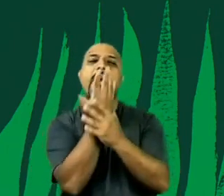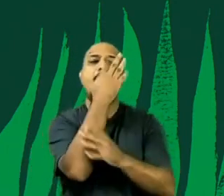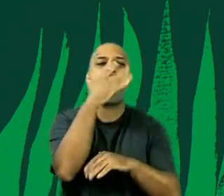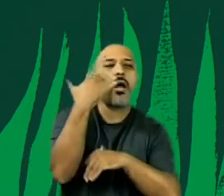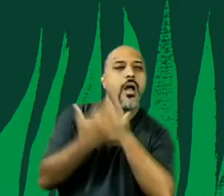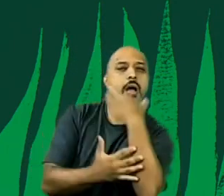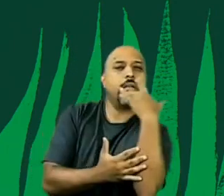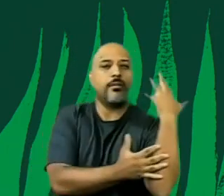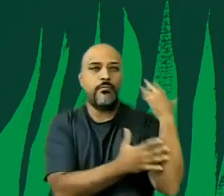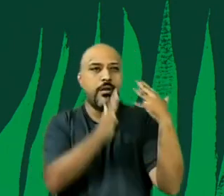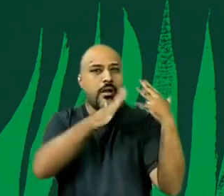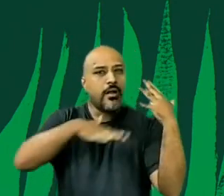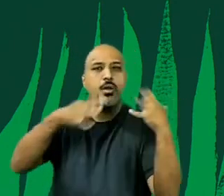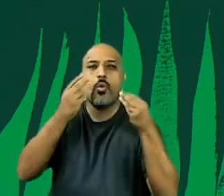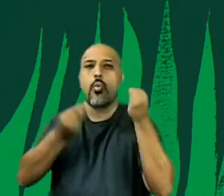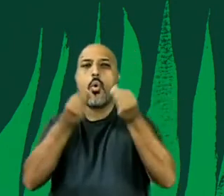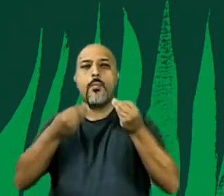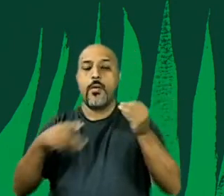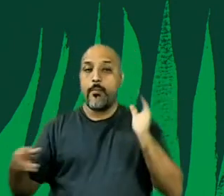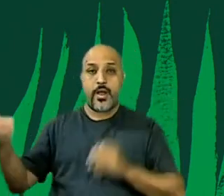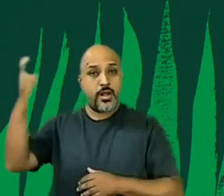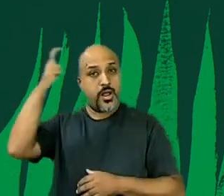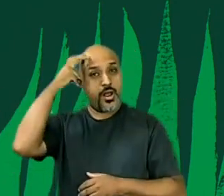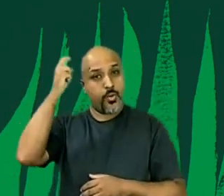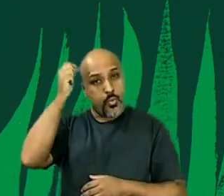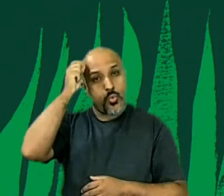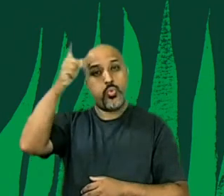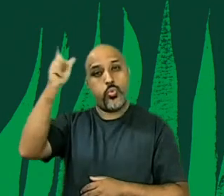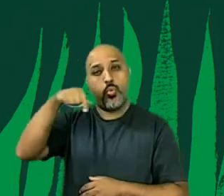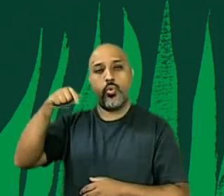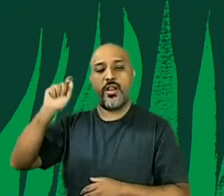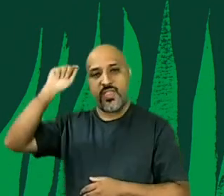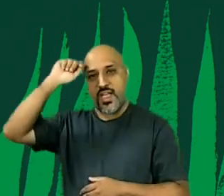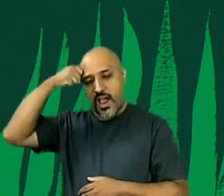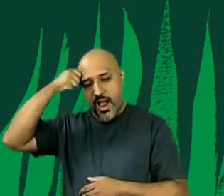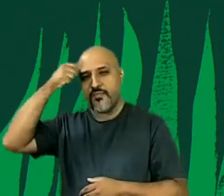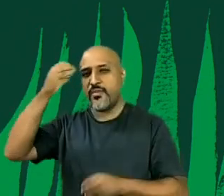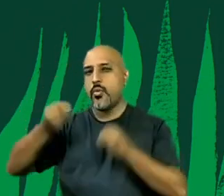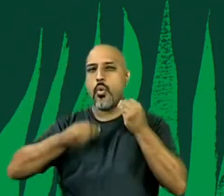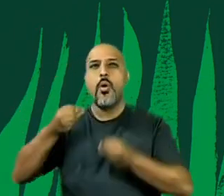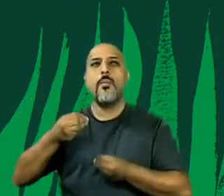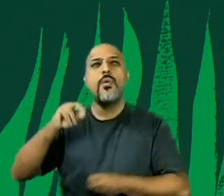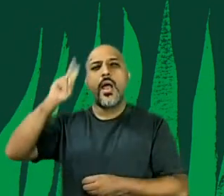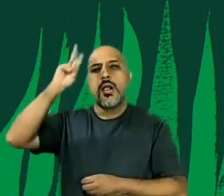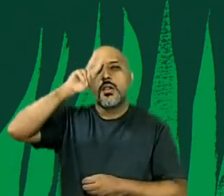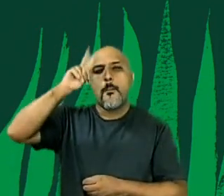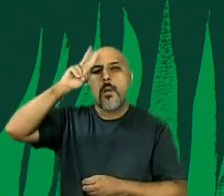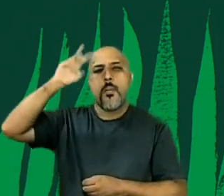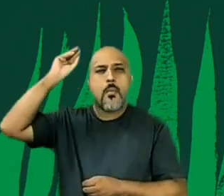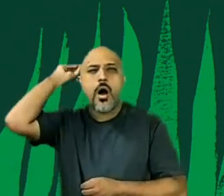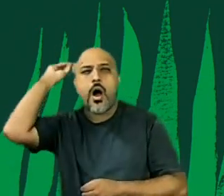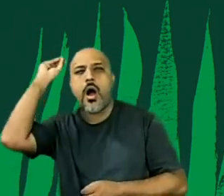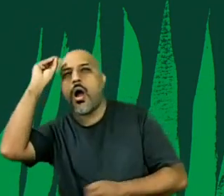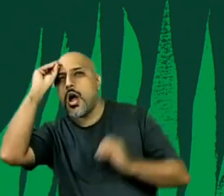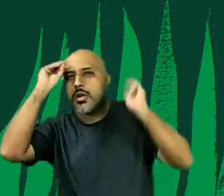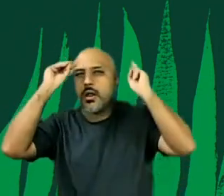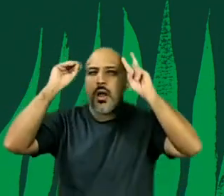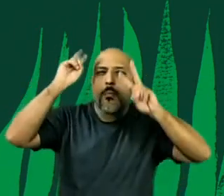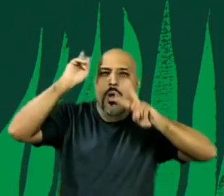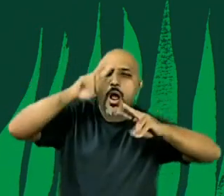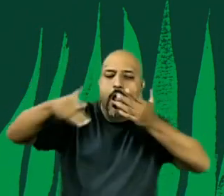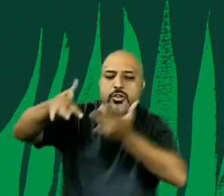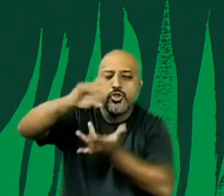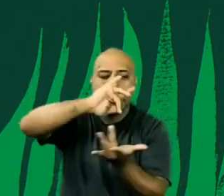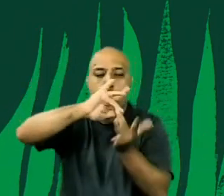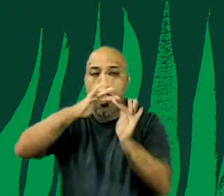herbs, and we know also how for African cultures and this memory also, and this relationship